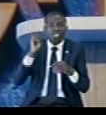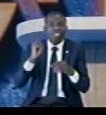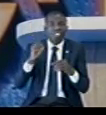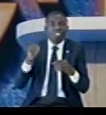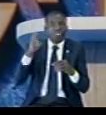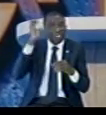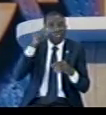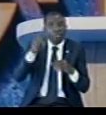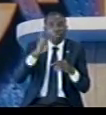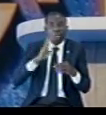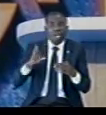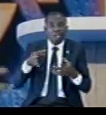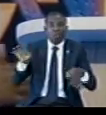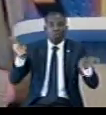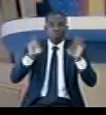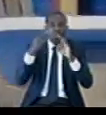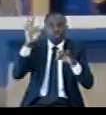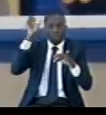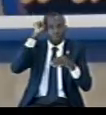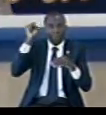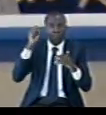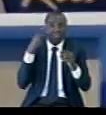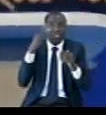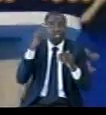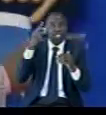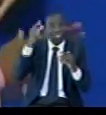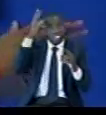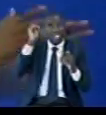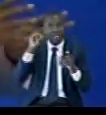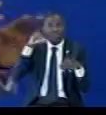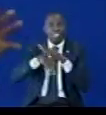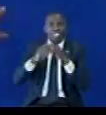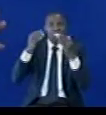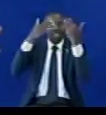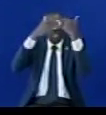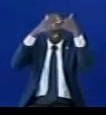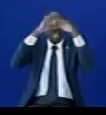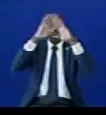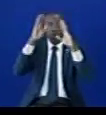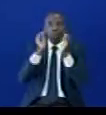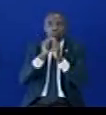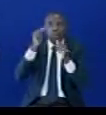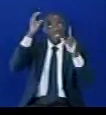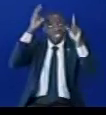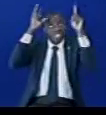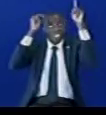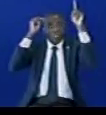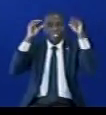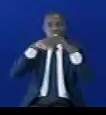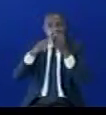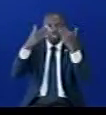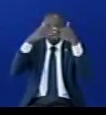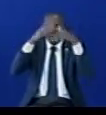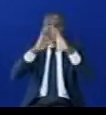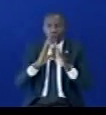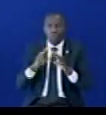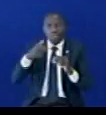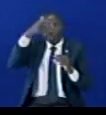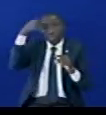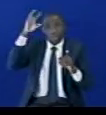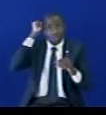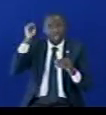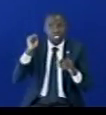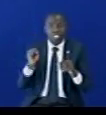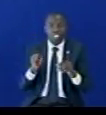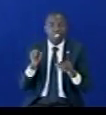worthy of seeing him in heaven and living with him in heaven, because his forgiveness that